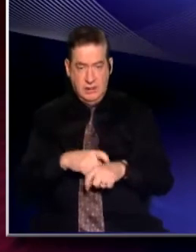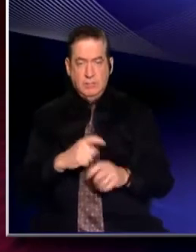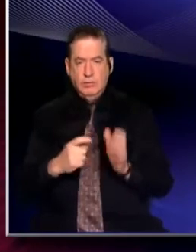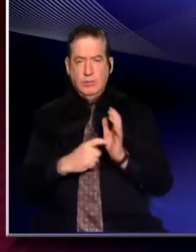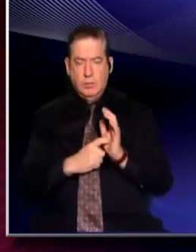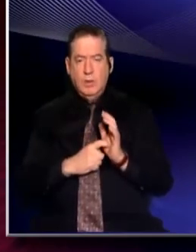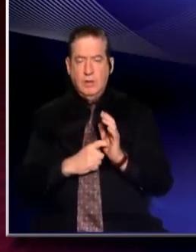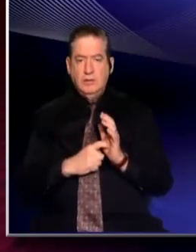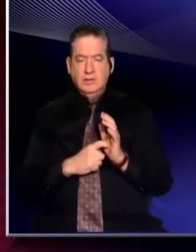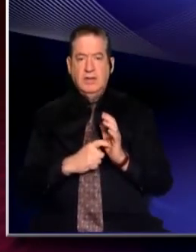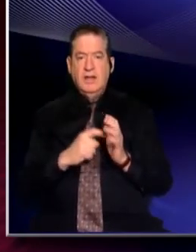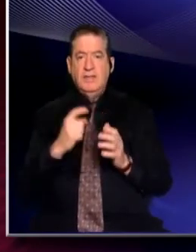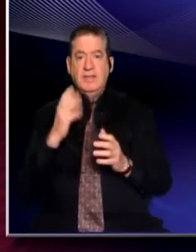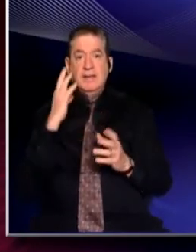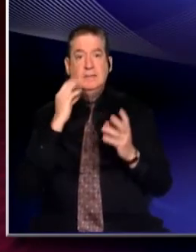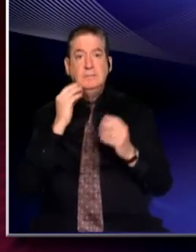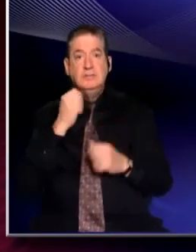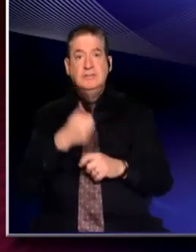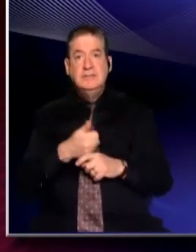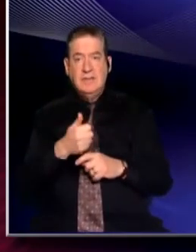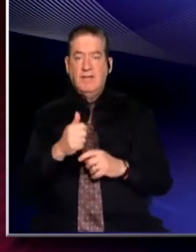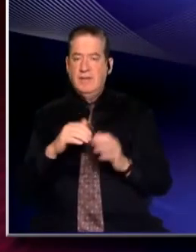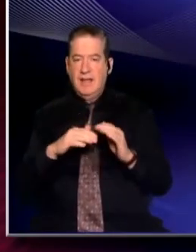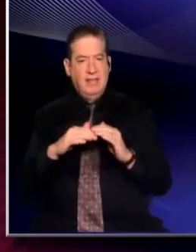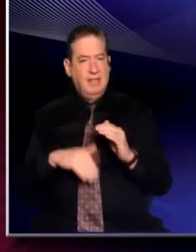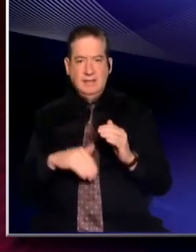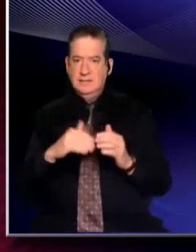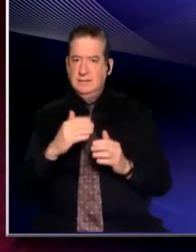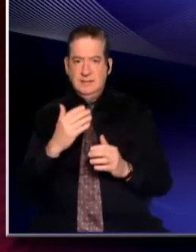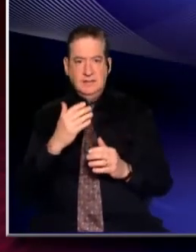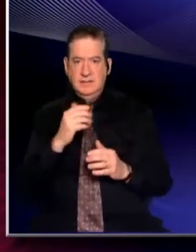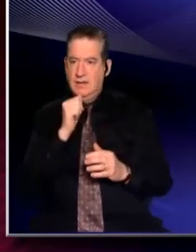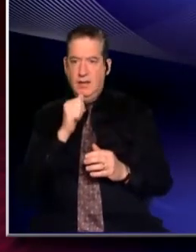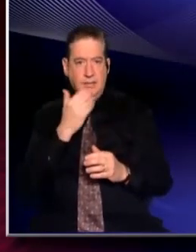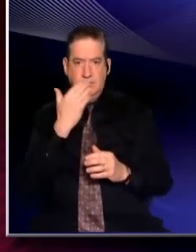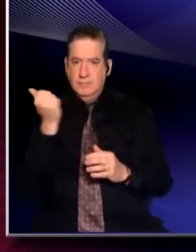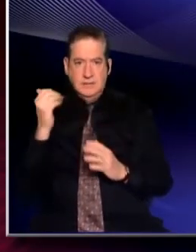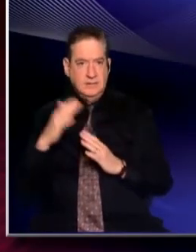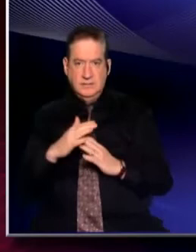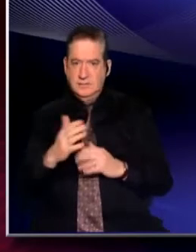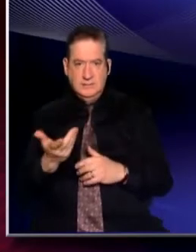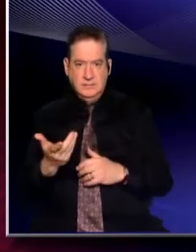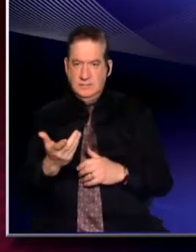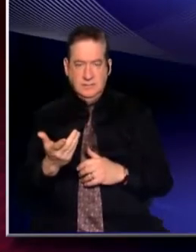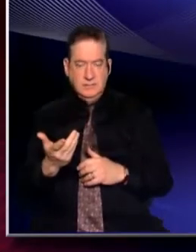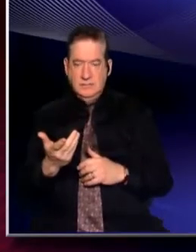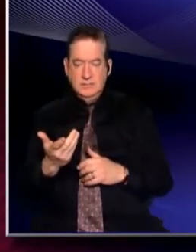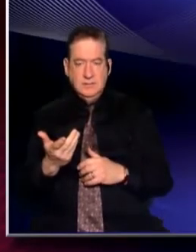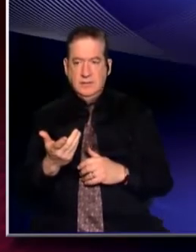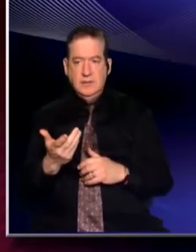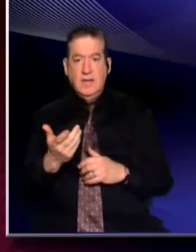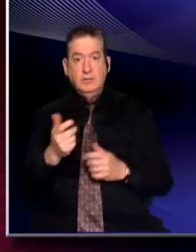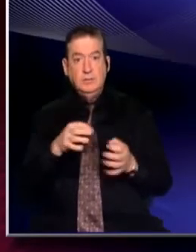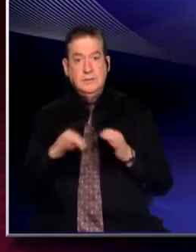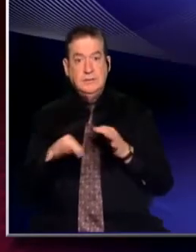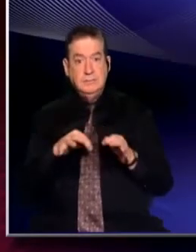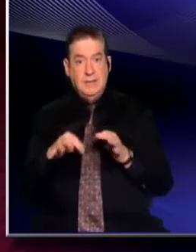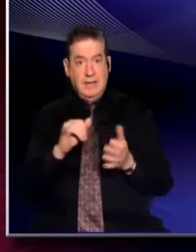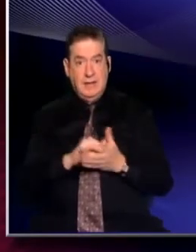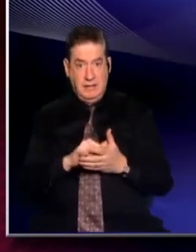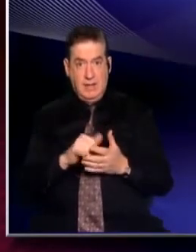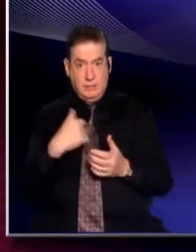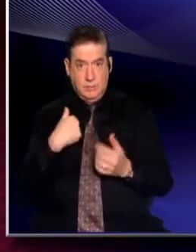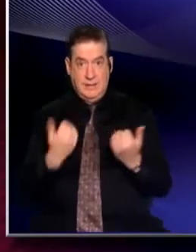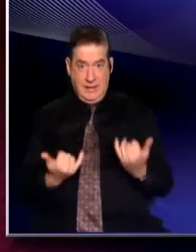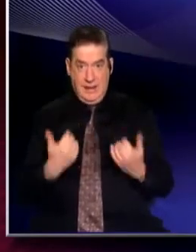required the experience itself would have been less than optimal. And to explain that, right now, as you view, we